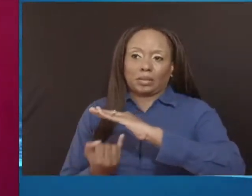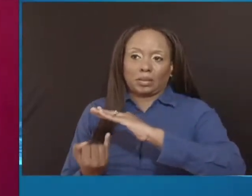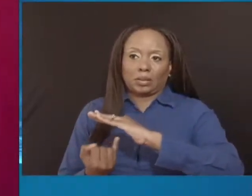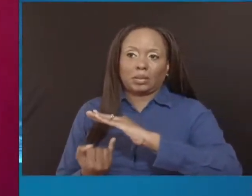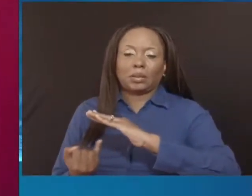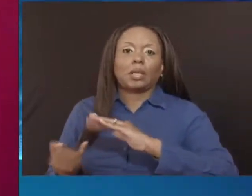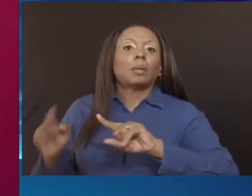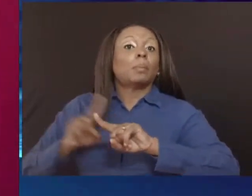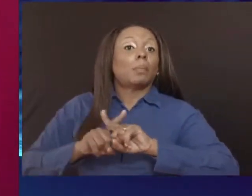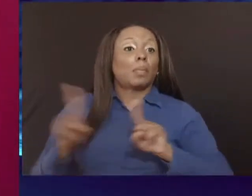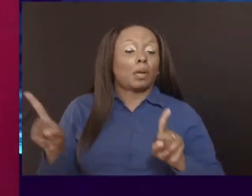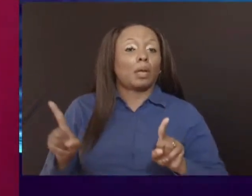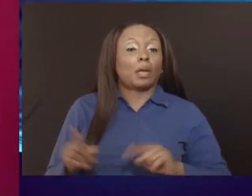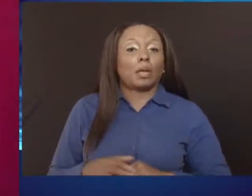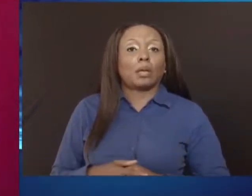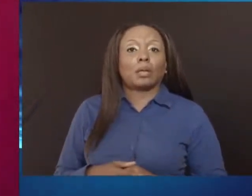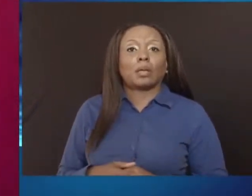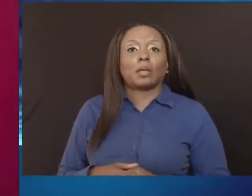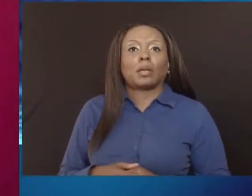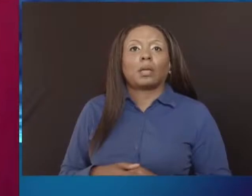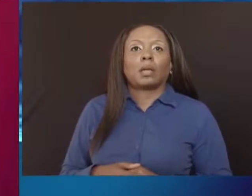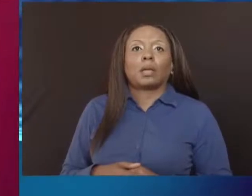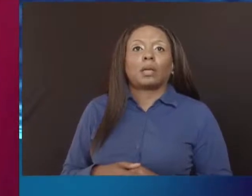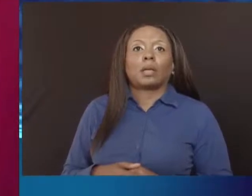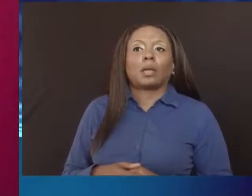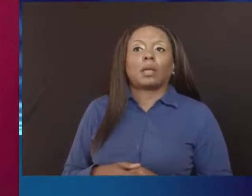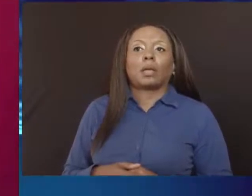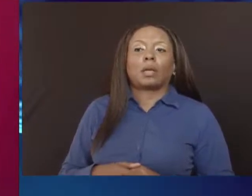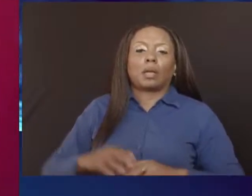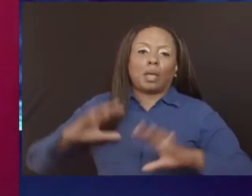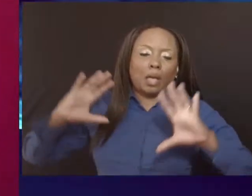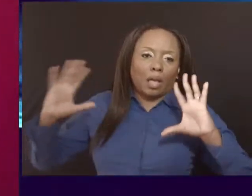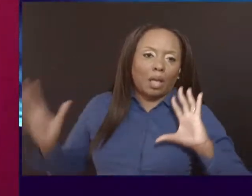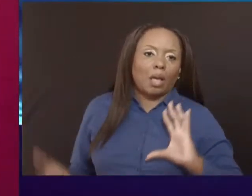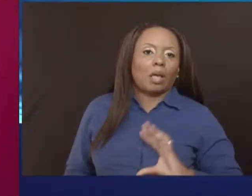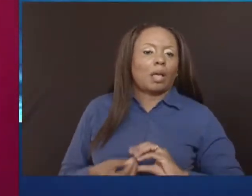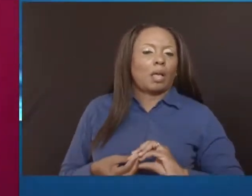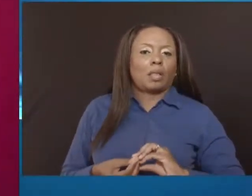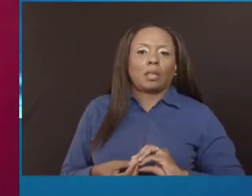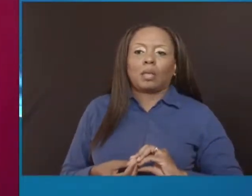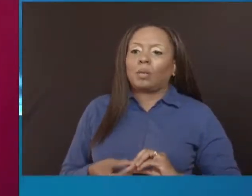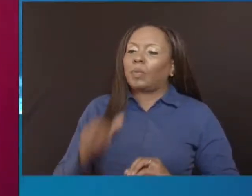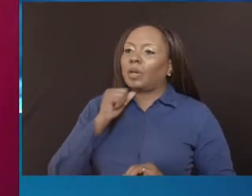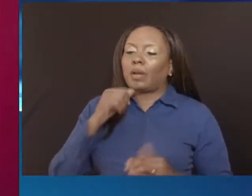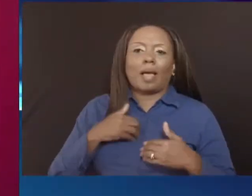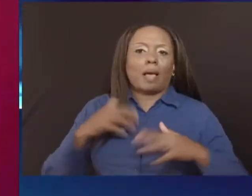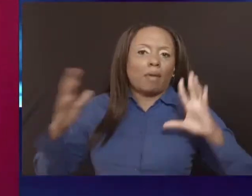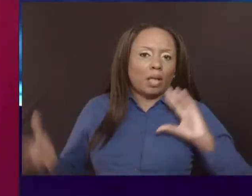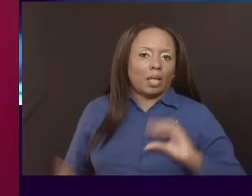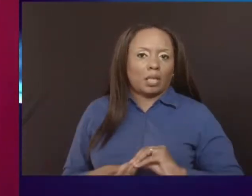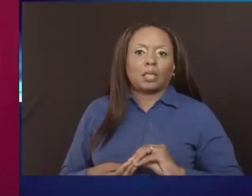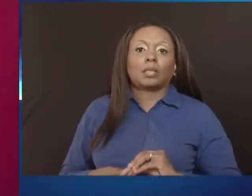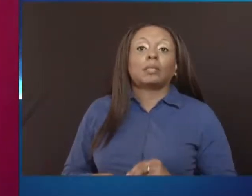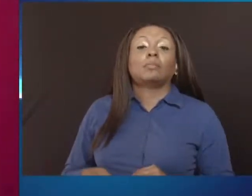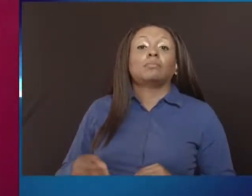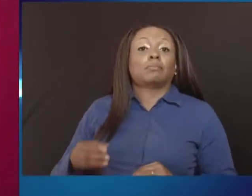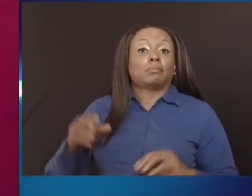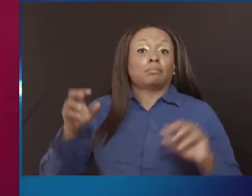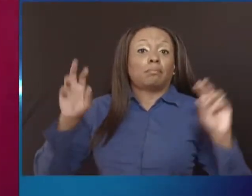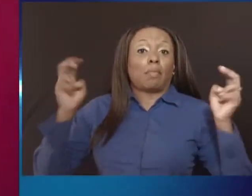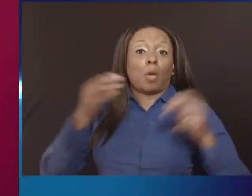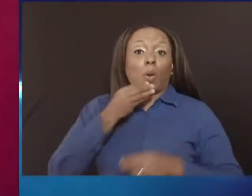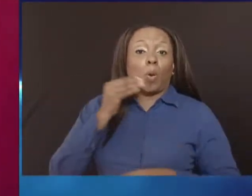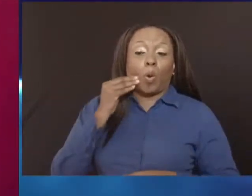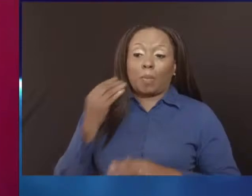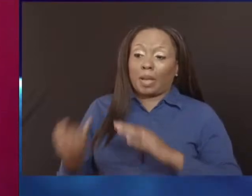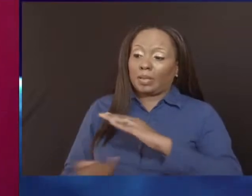in the dashboard is the total number of active cases that we have. And the home isolation project was started because we had